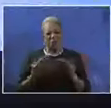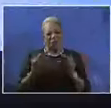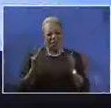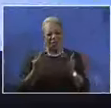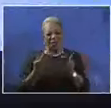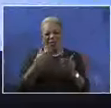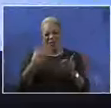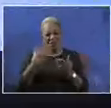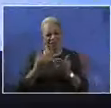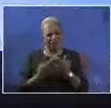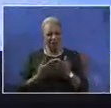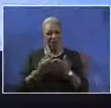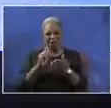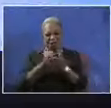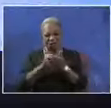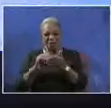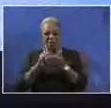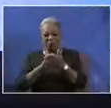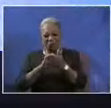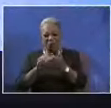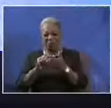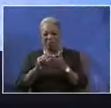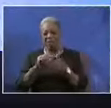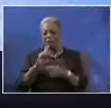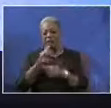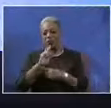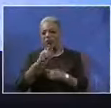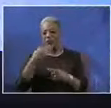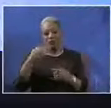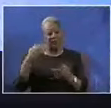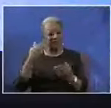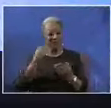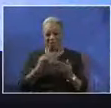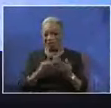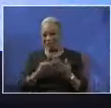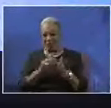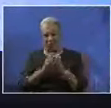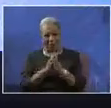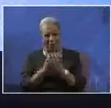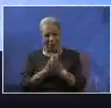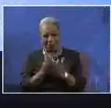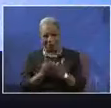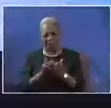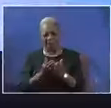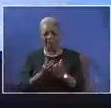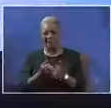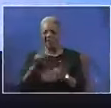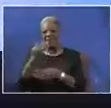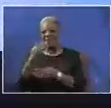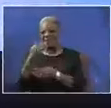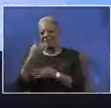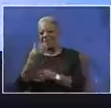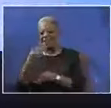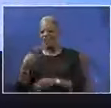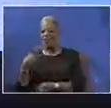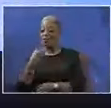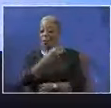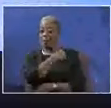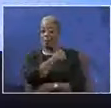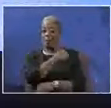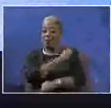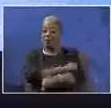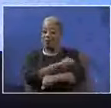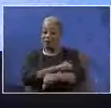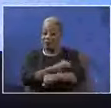well thought out, and it's a great, great memoir. So Cassandra, a member of St. Stephen Church, been in